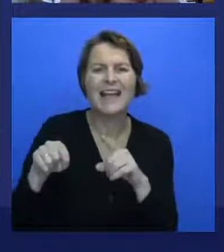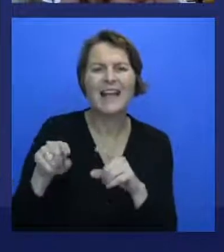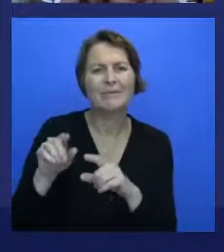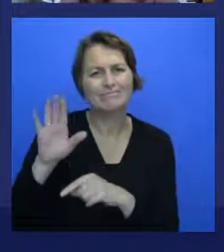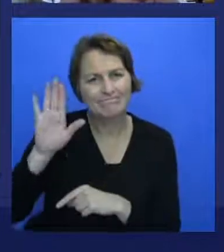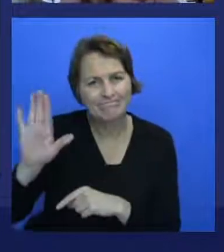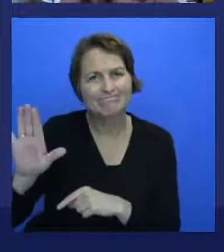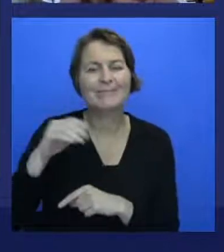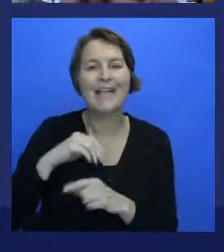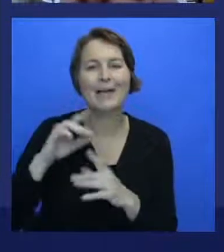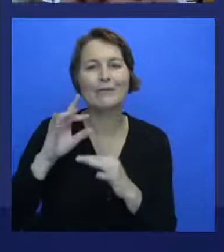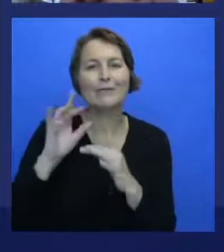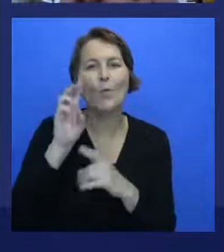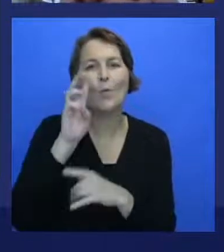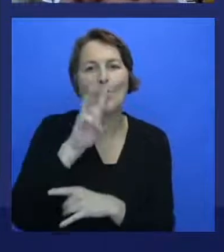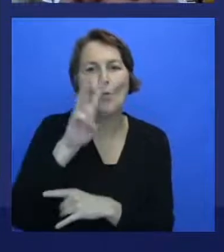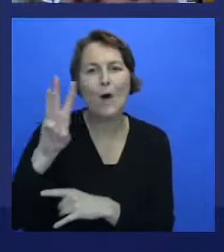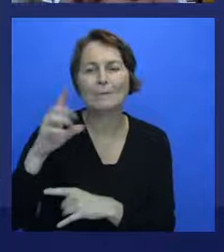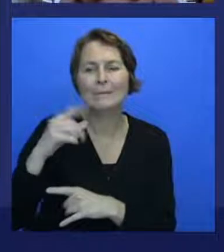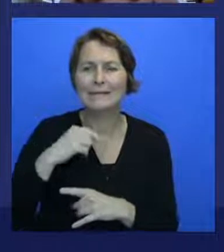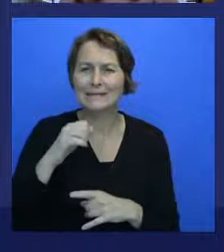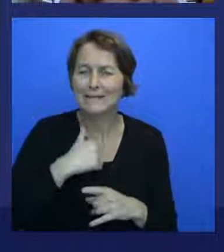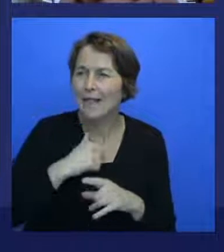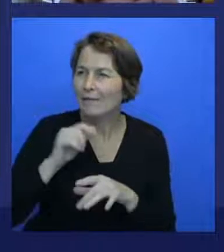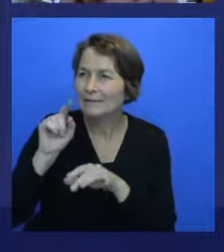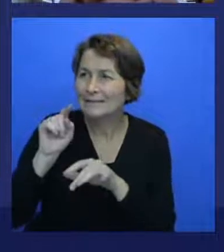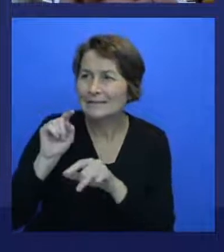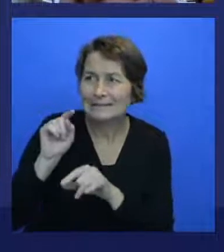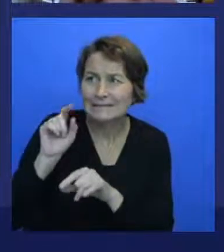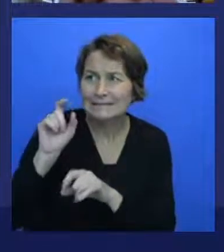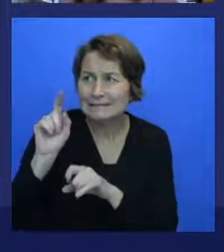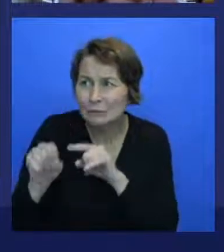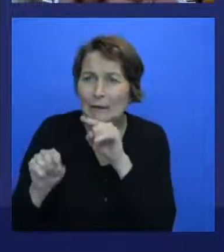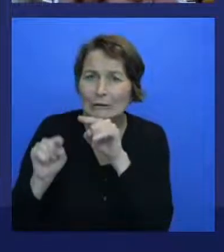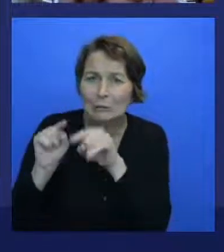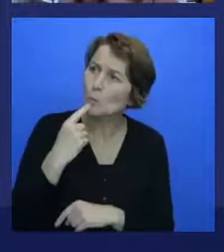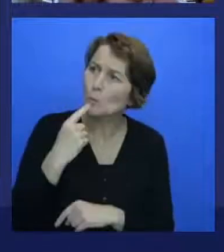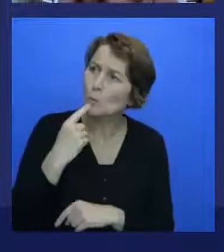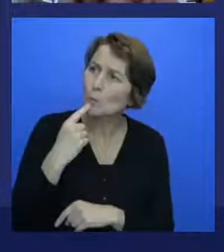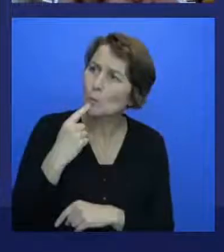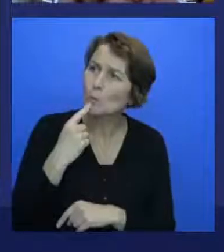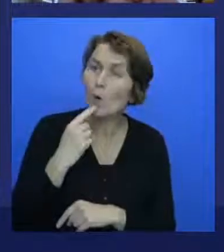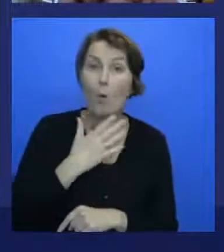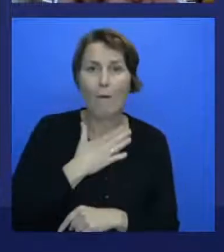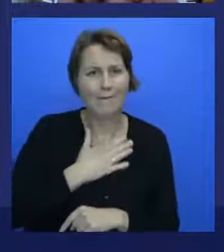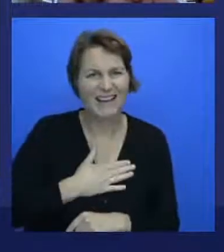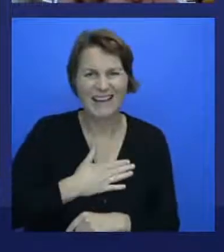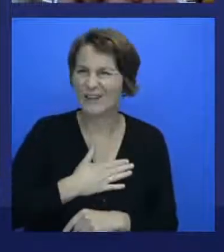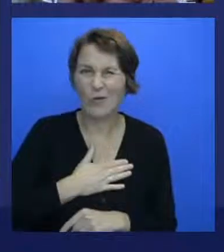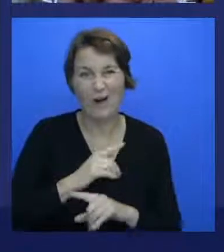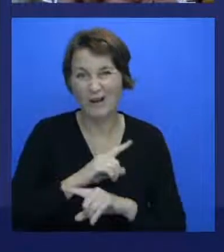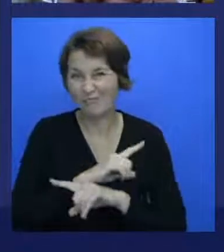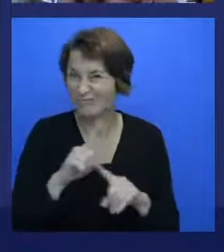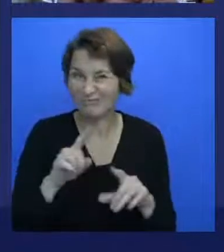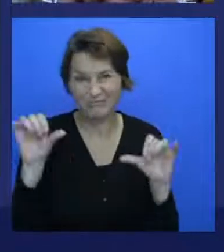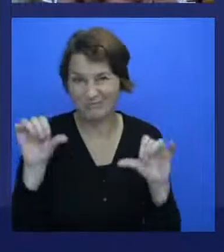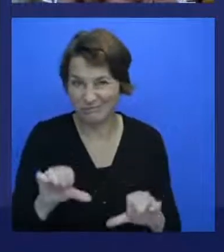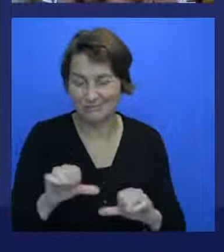play with it and figure out if you want to use it or not. There is